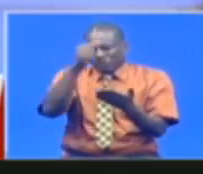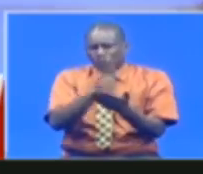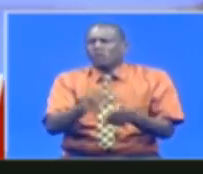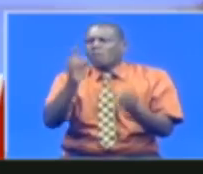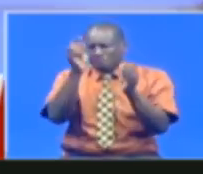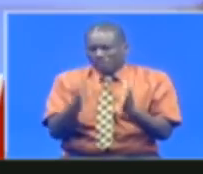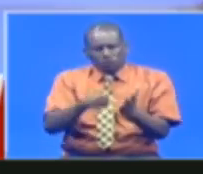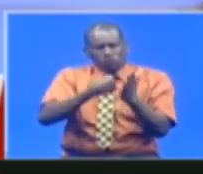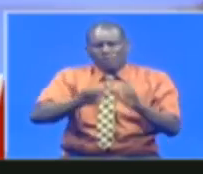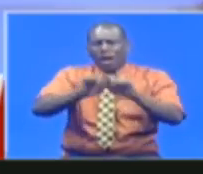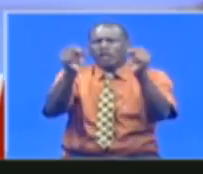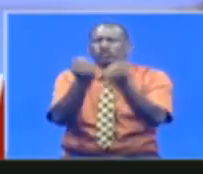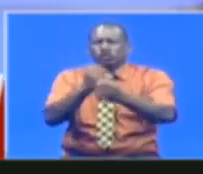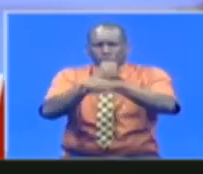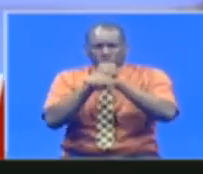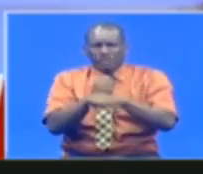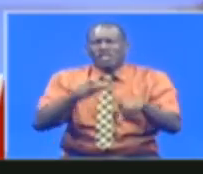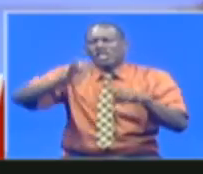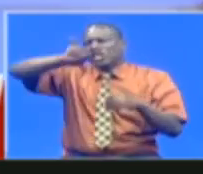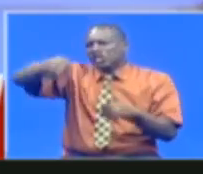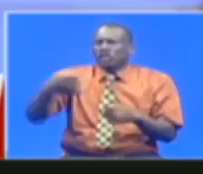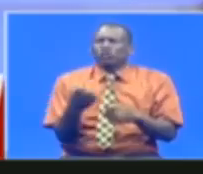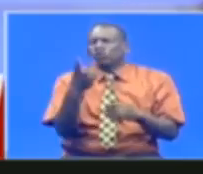secretary for labor and social protection in January of